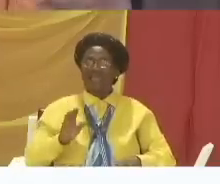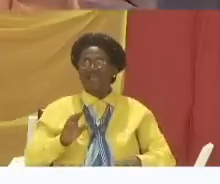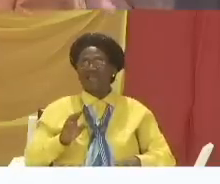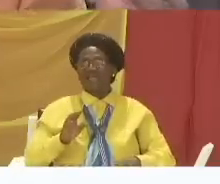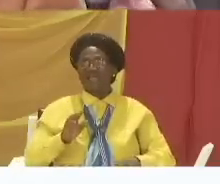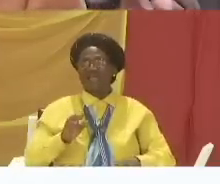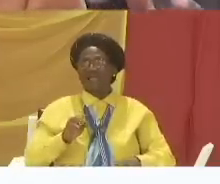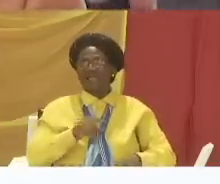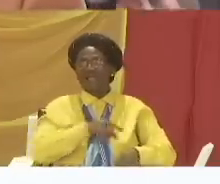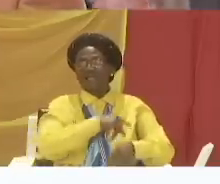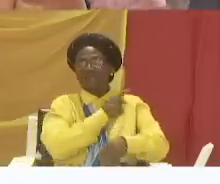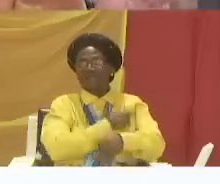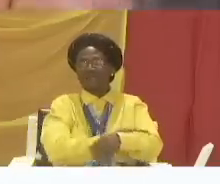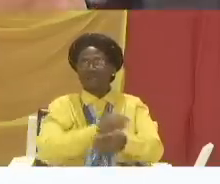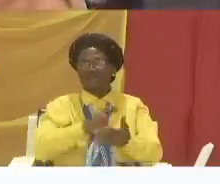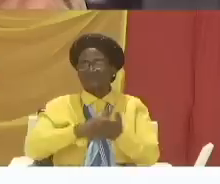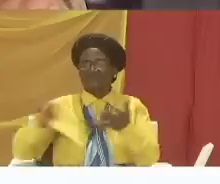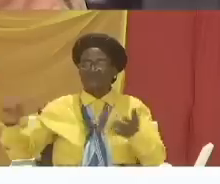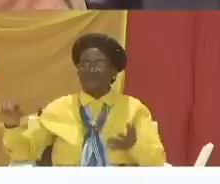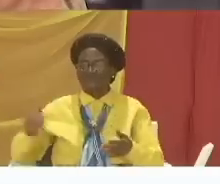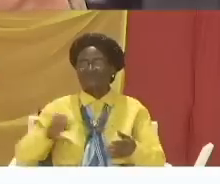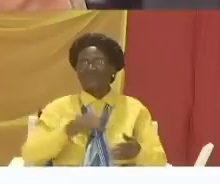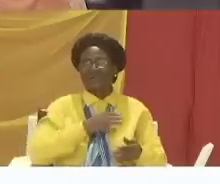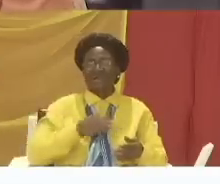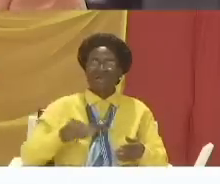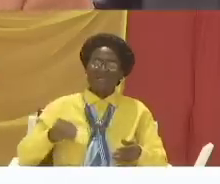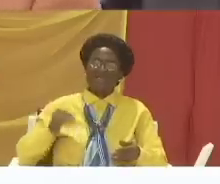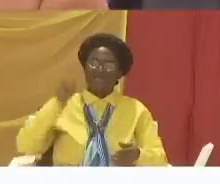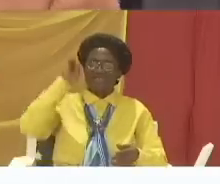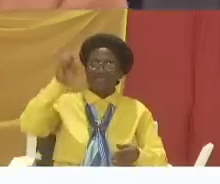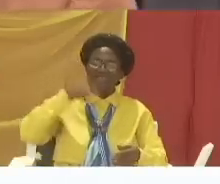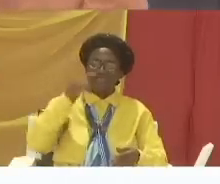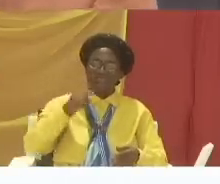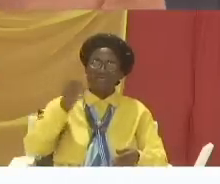He said, there will be nothing barren in your land.